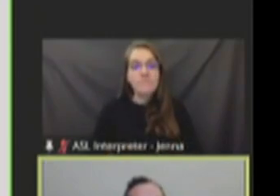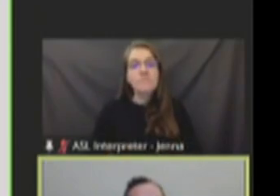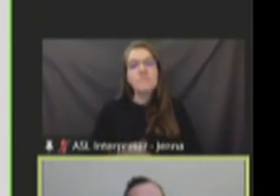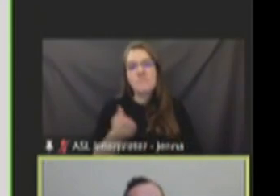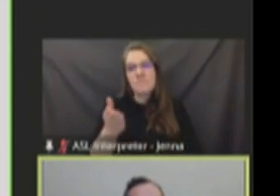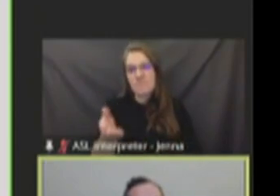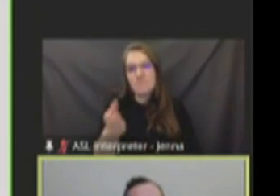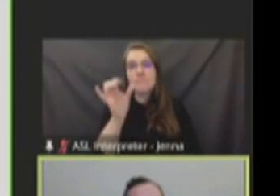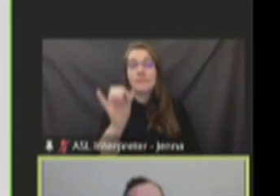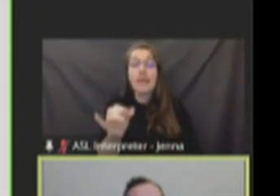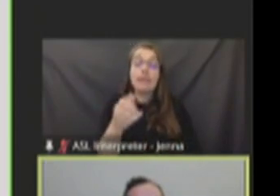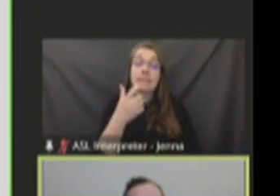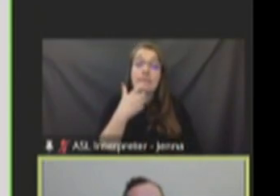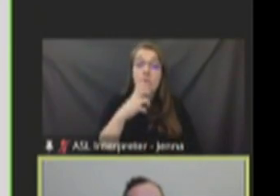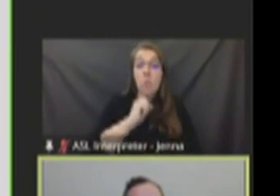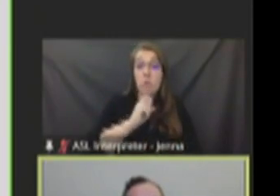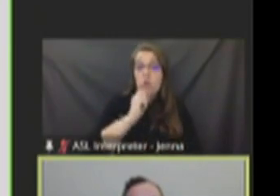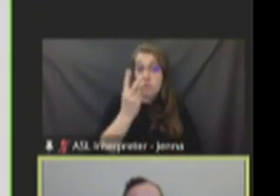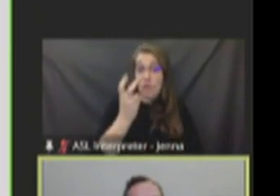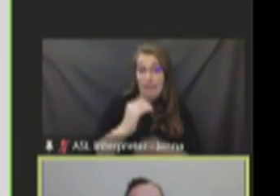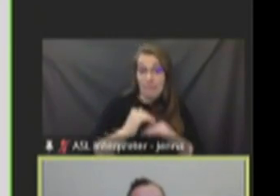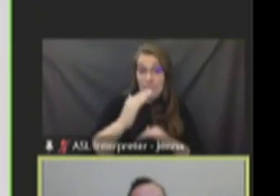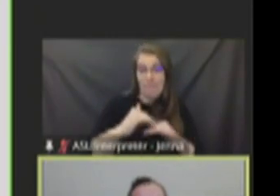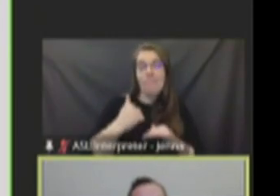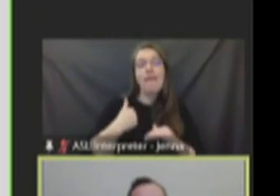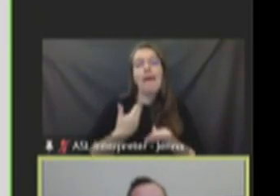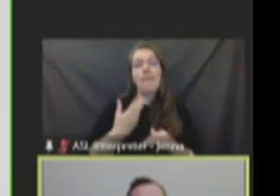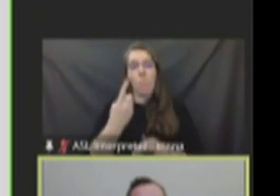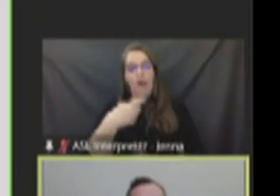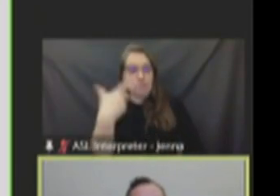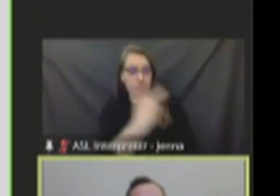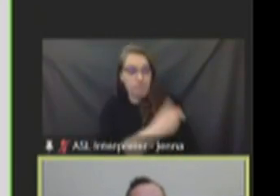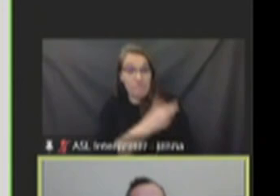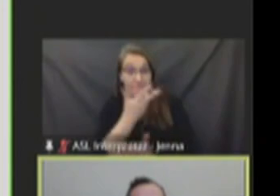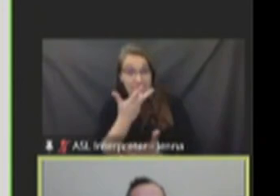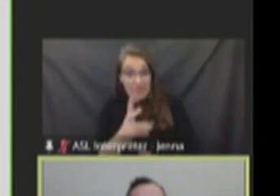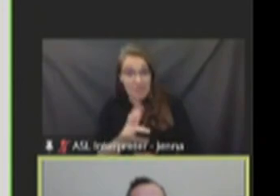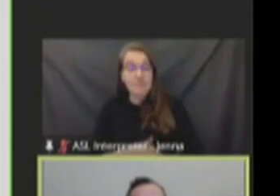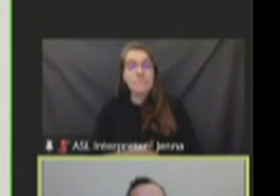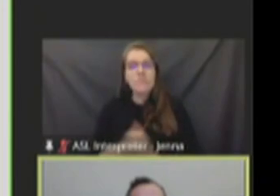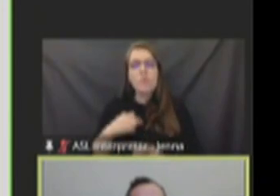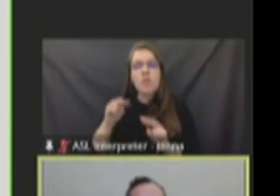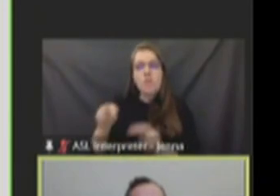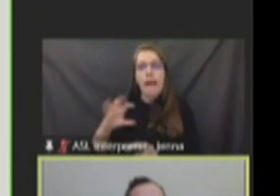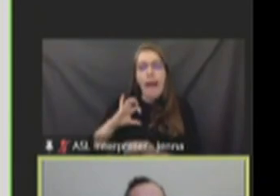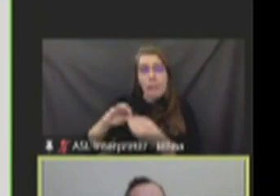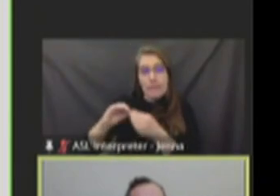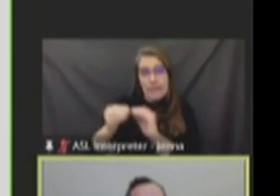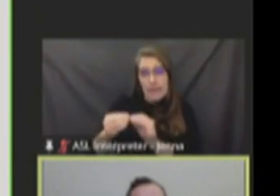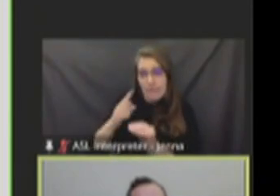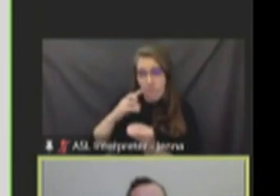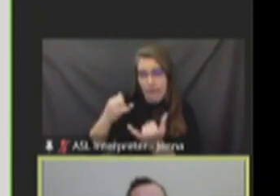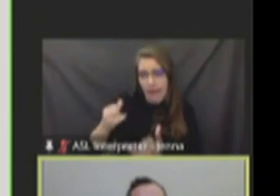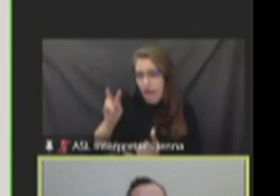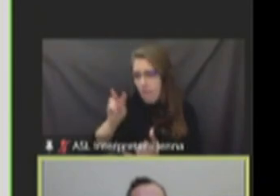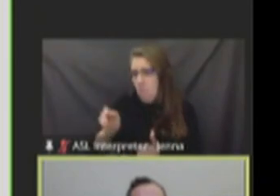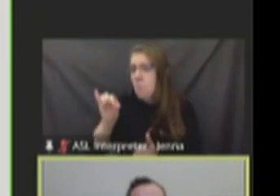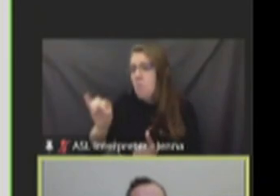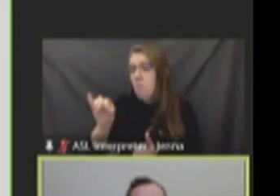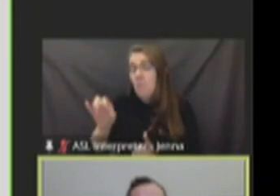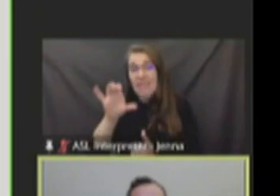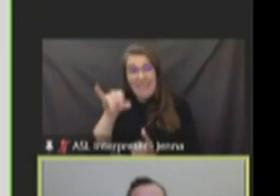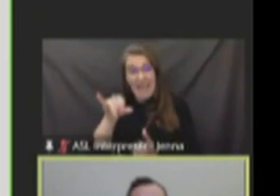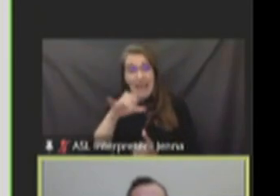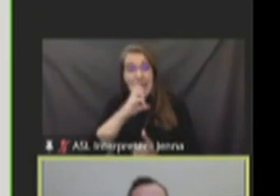age of 12 to have one dose of vaccine. And looking at our most recent data, that sort of percentage of Boston residents